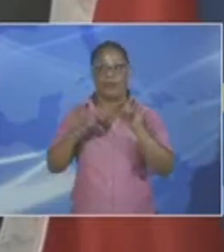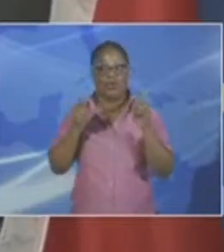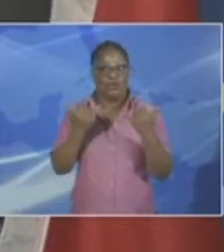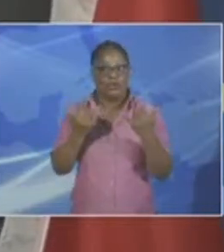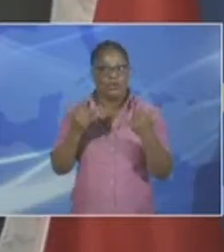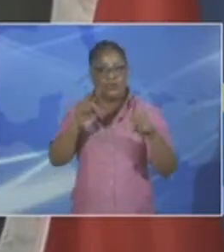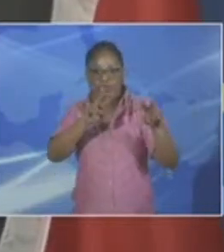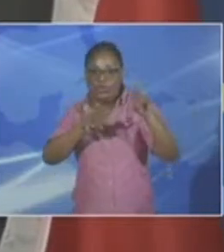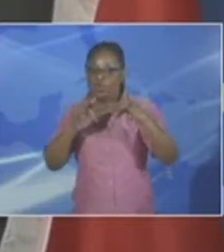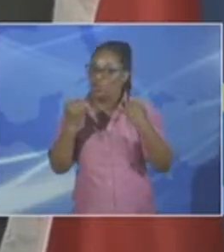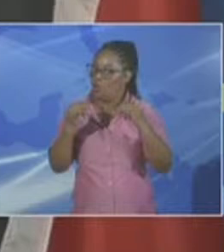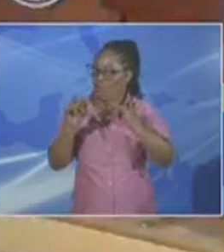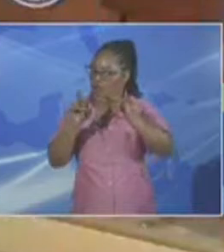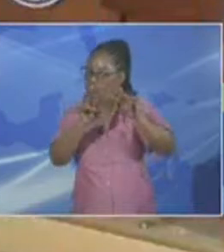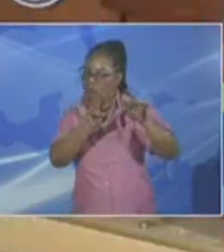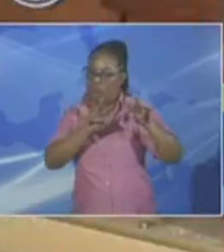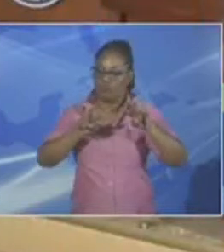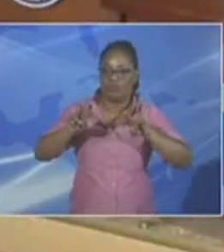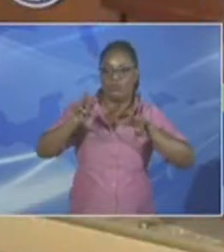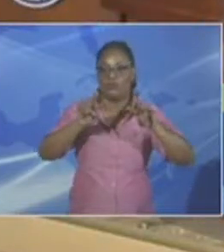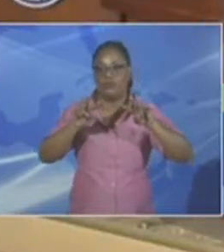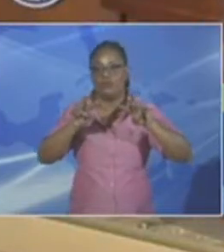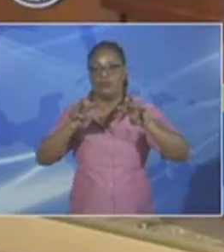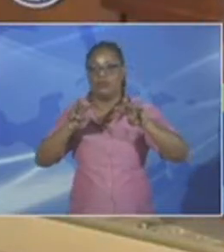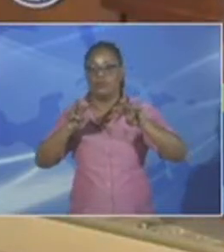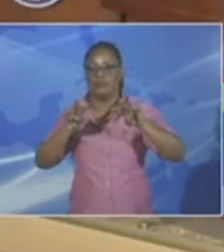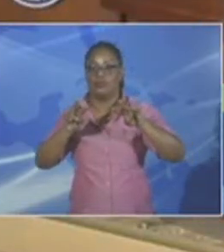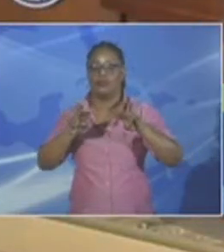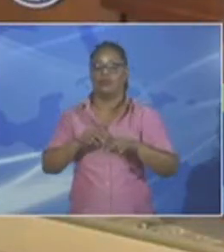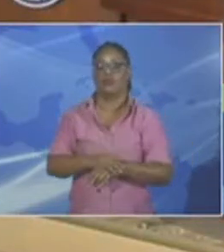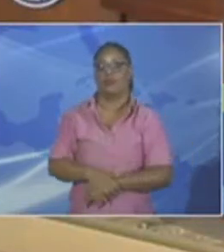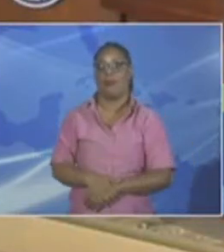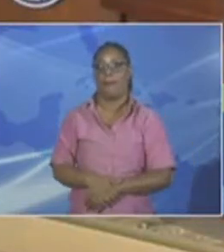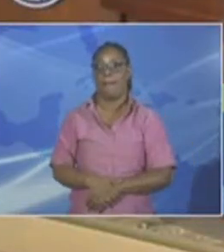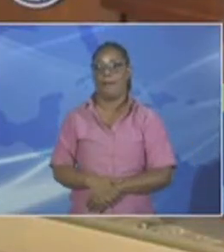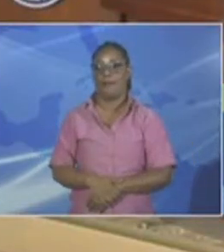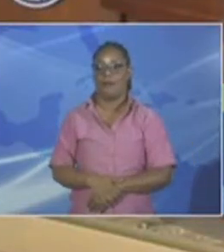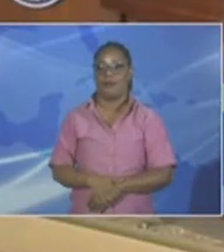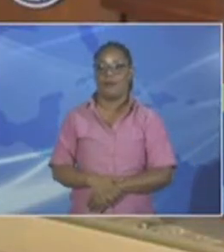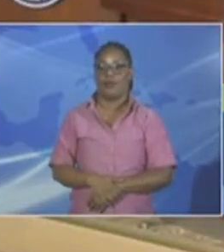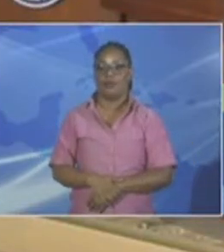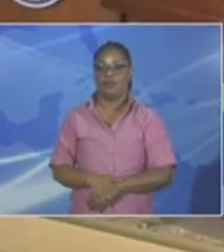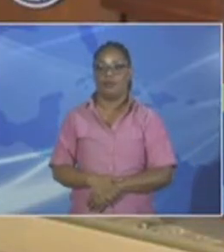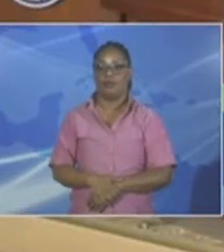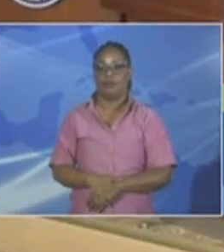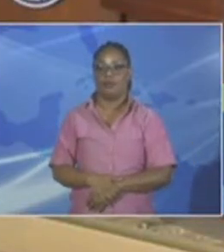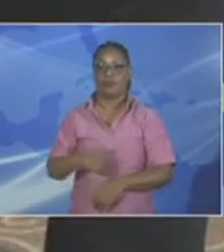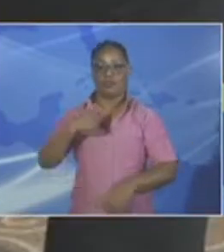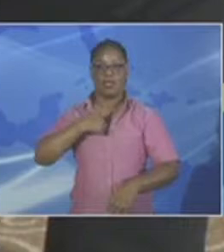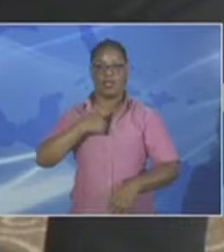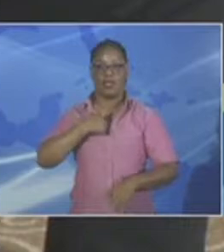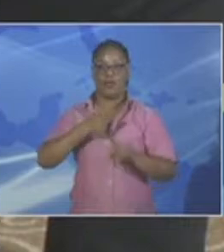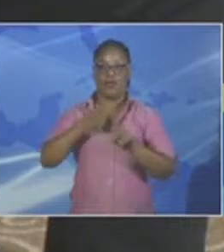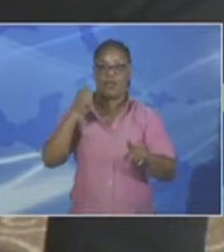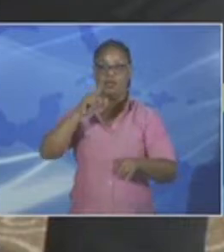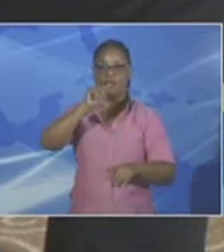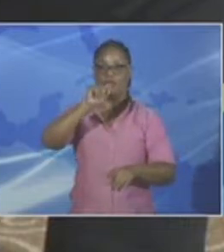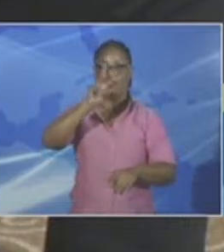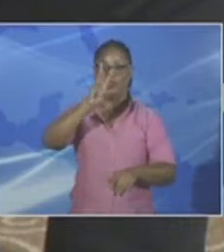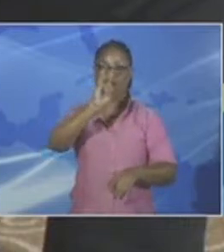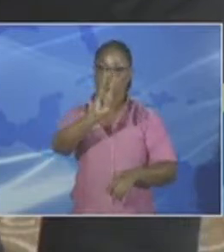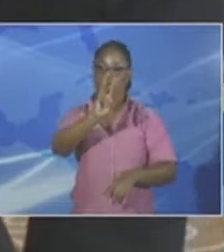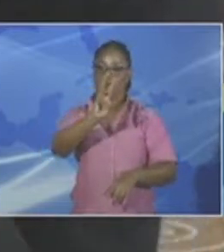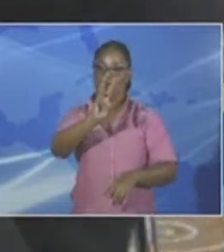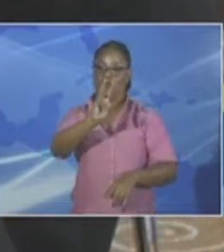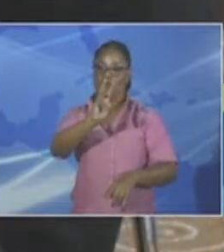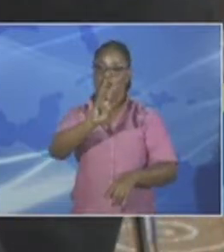but effective. Mr. Prime Minister, good afternoon to you, Urvashi from TV6. Good afternoon, Urvashi. As it relates, you spoke